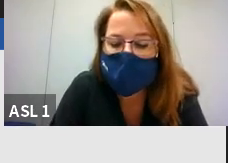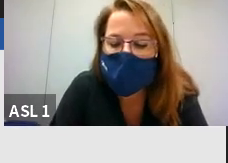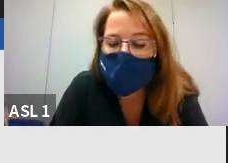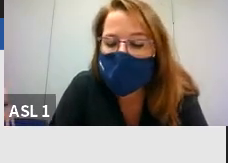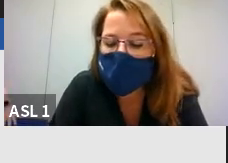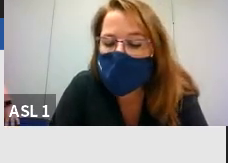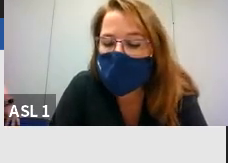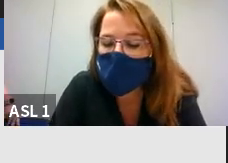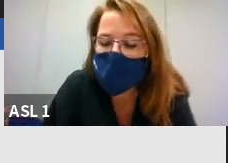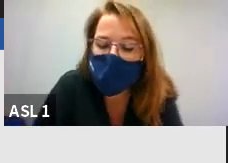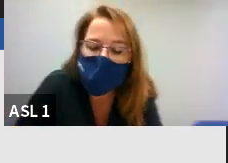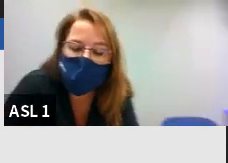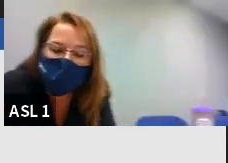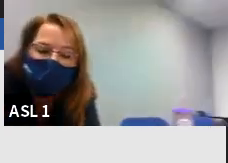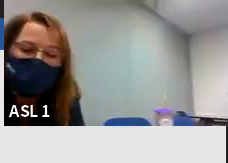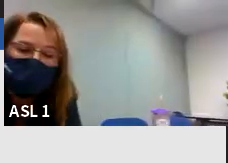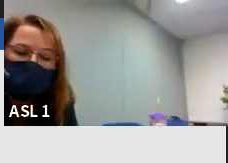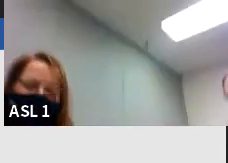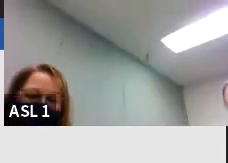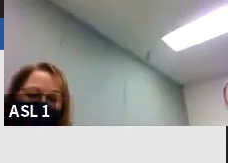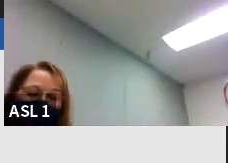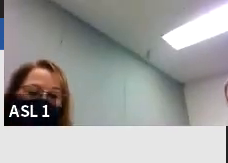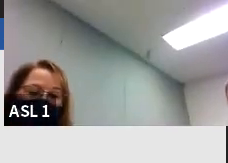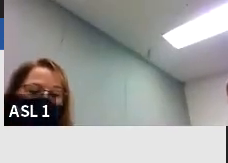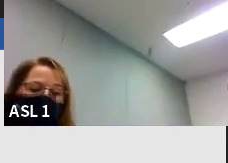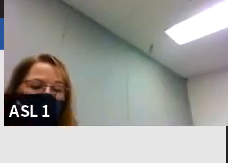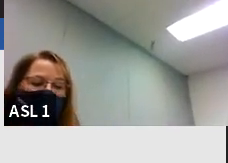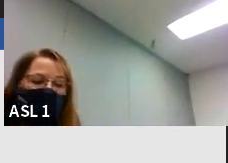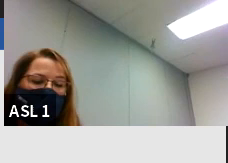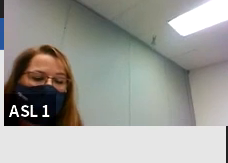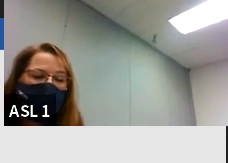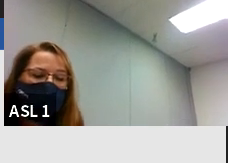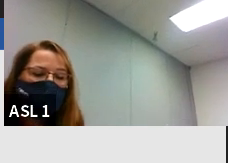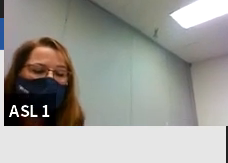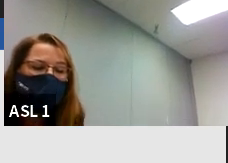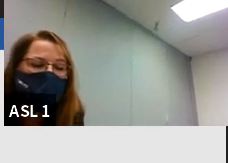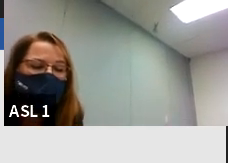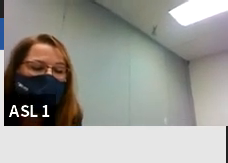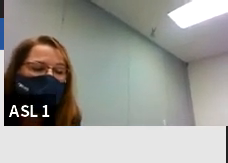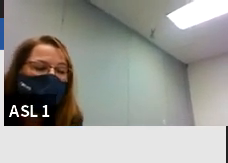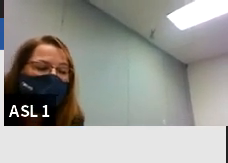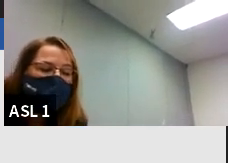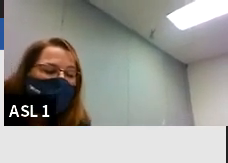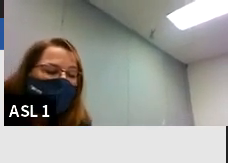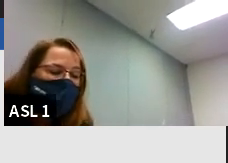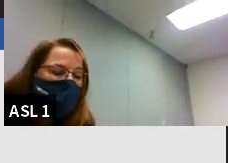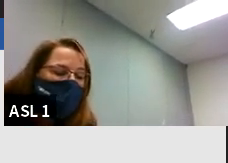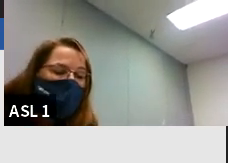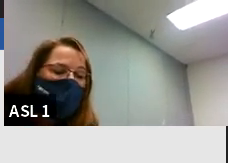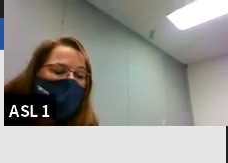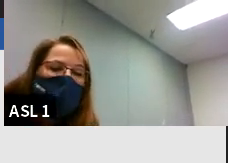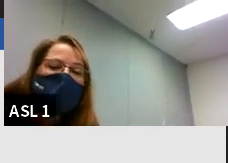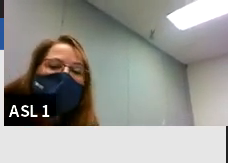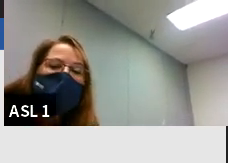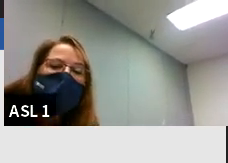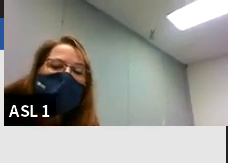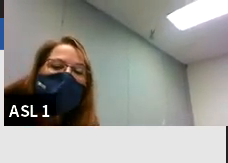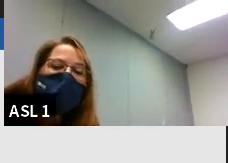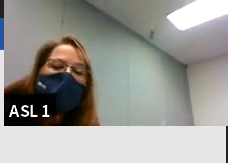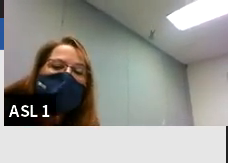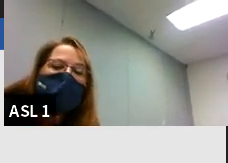Perfect. and the agenda is up. We're good. Okay. Why are they doing that? I don't know,